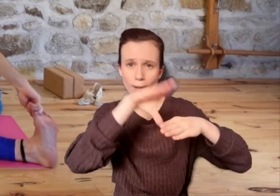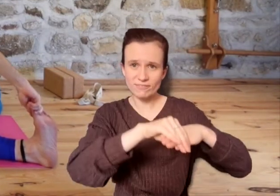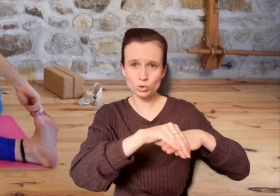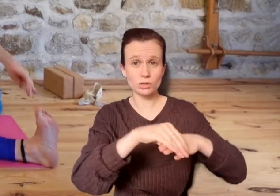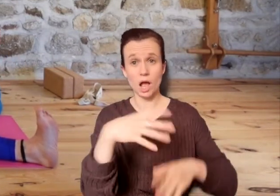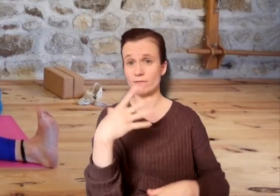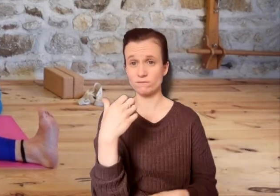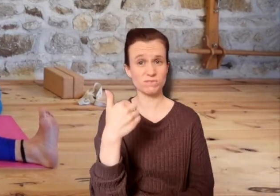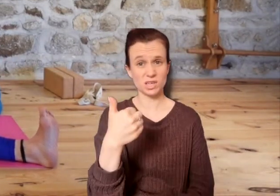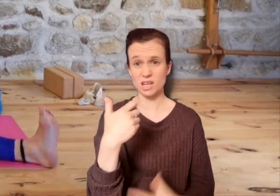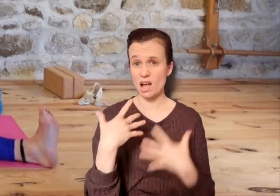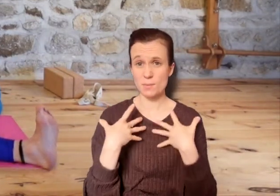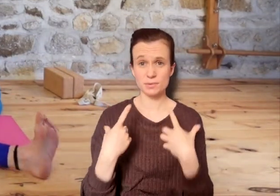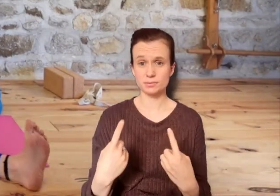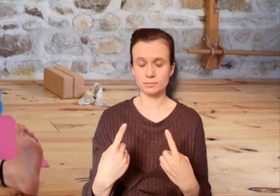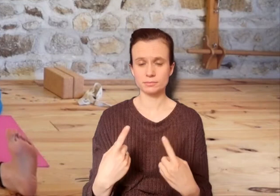if that's an intense stretch, yeah?